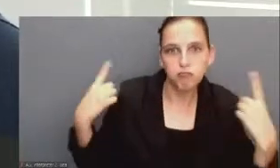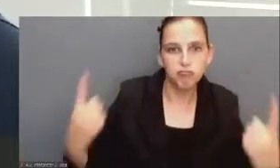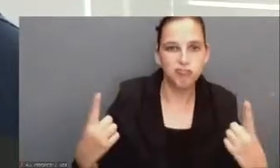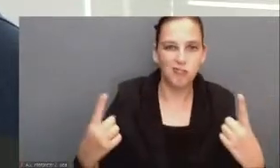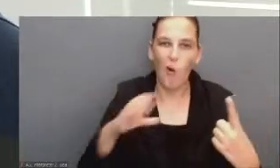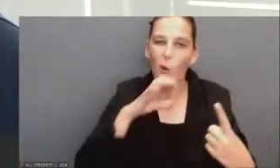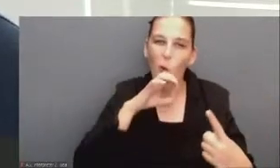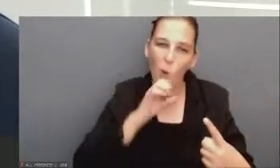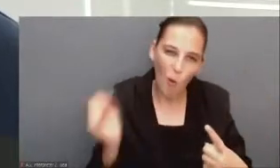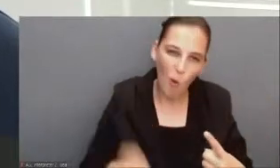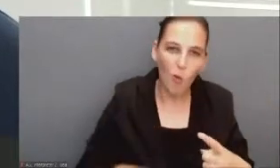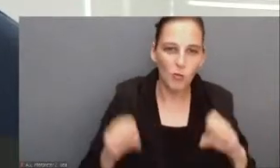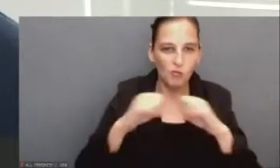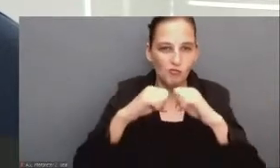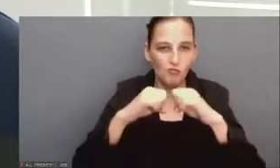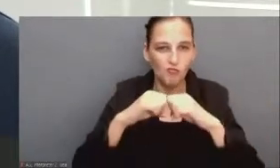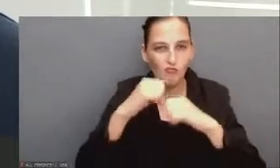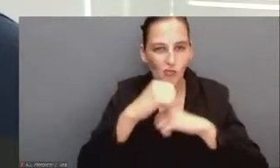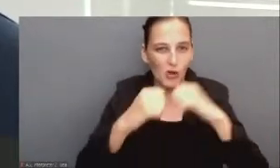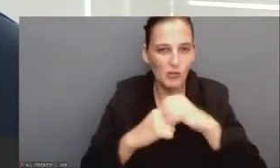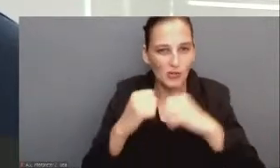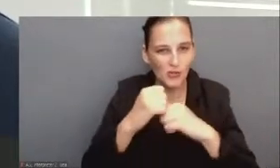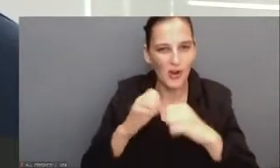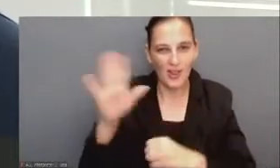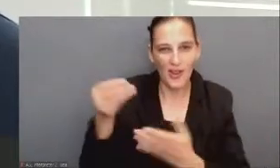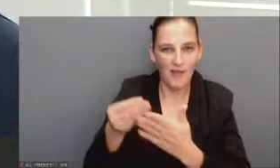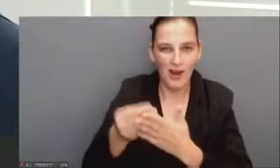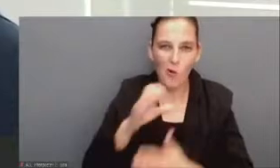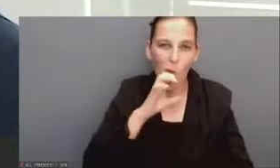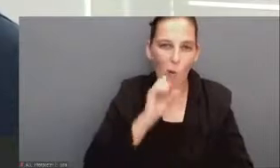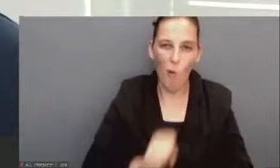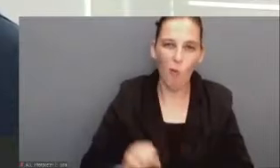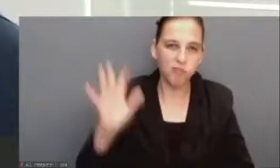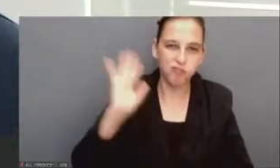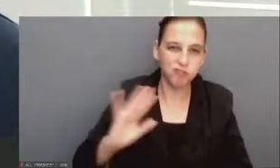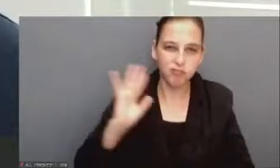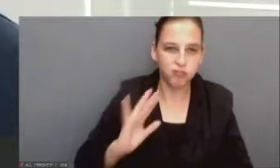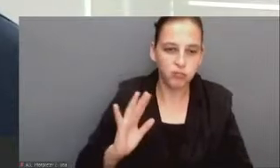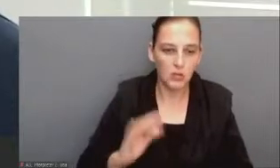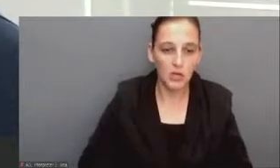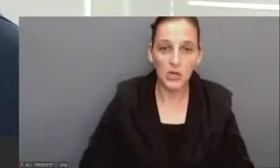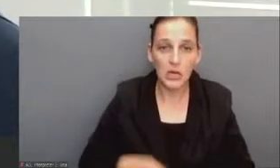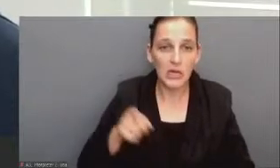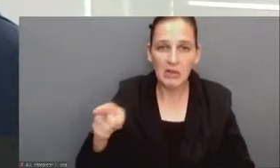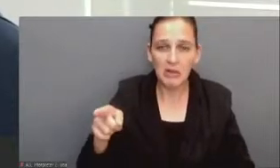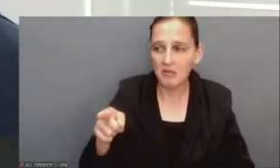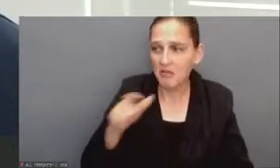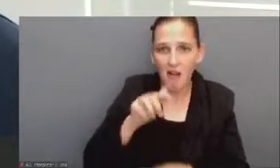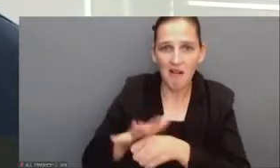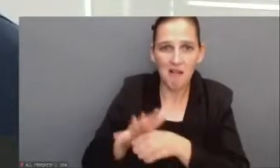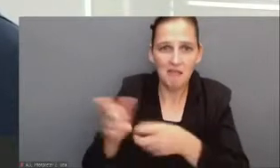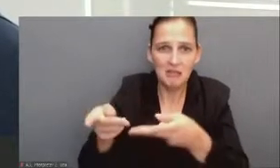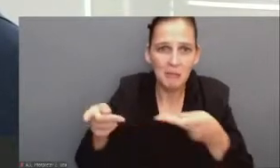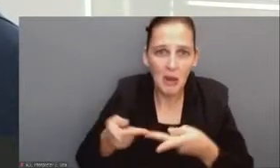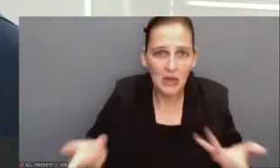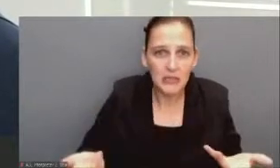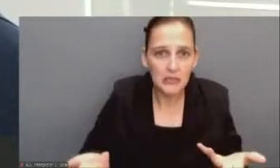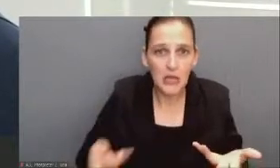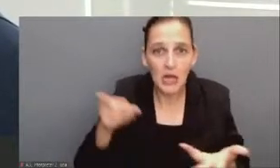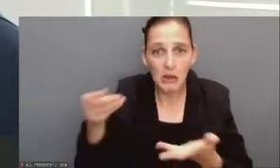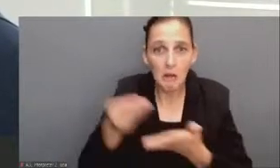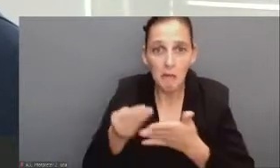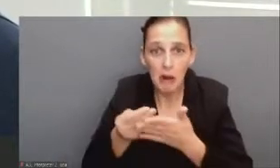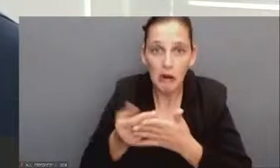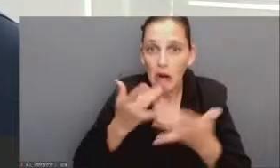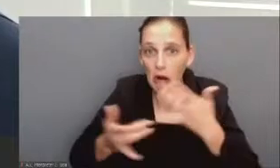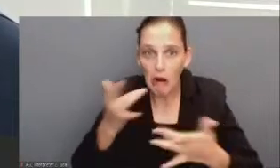have because of their financial state. Having limited swing space, limited space in general, limited the ability for